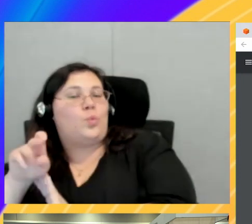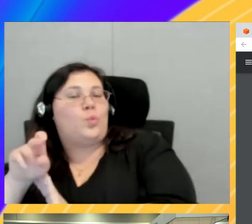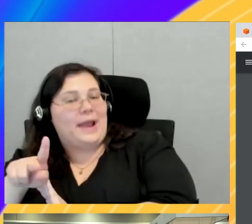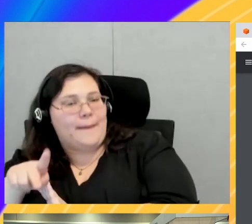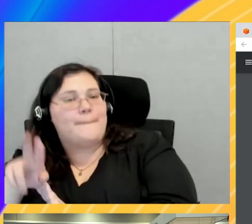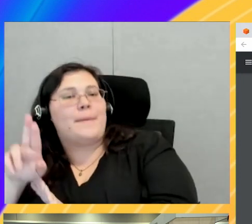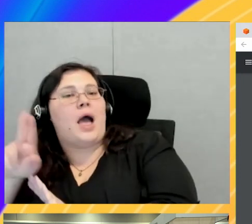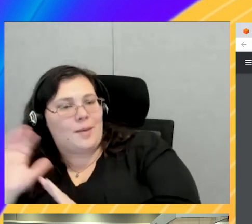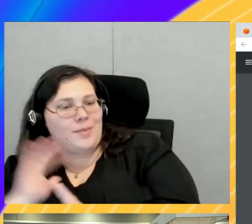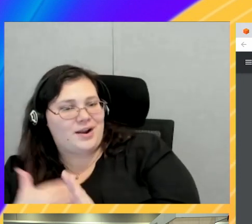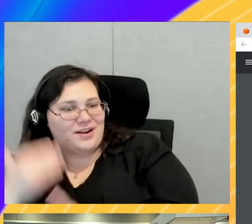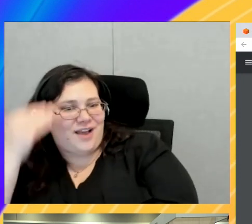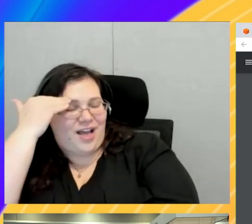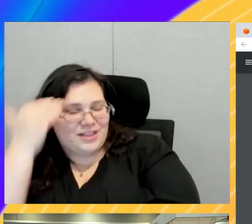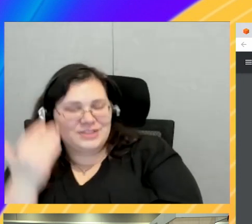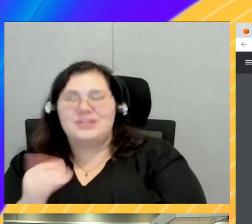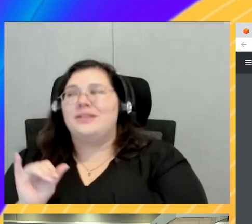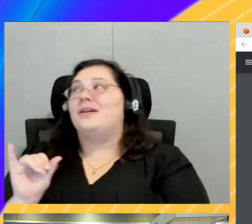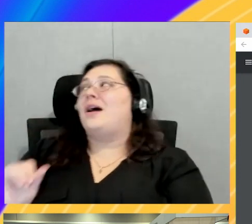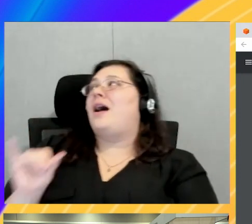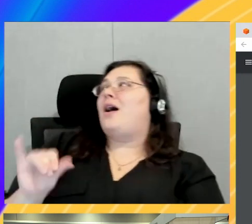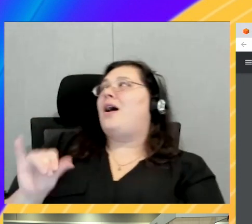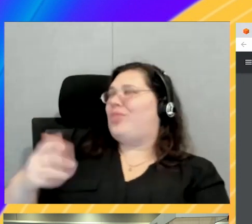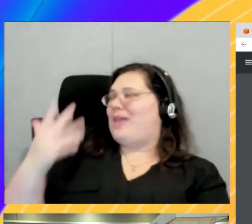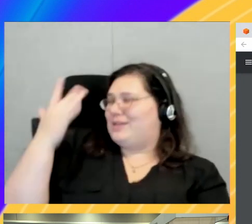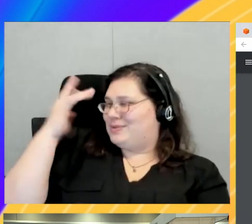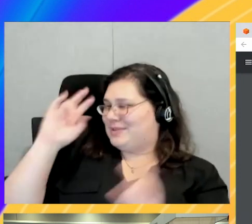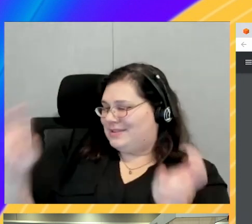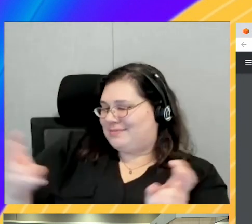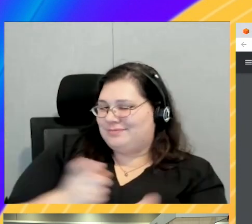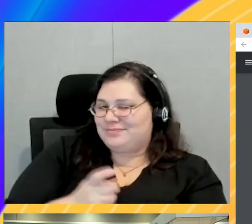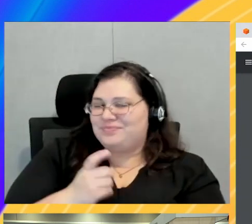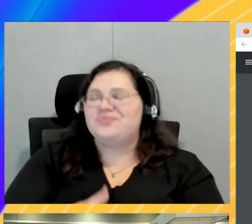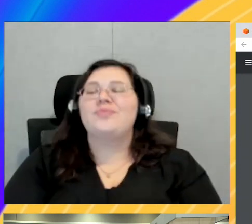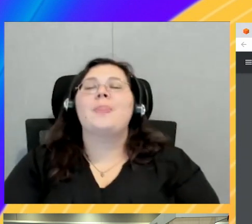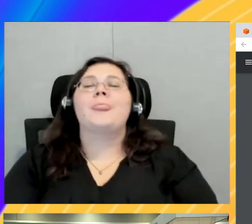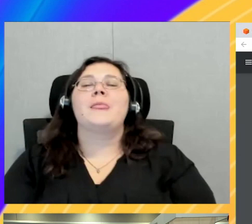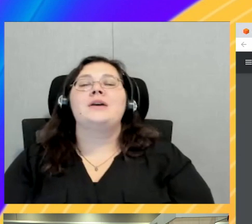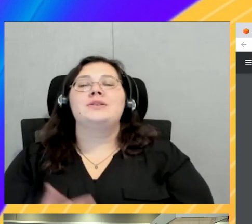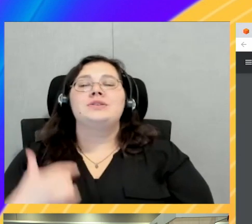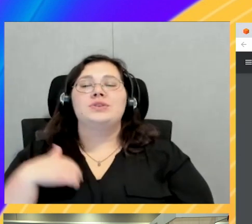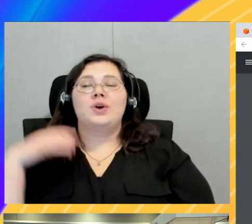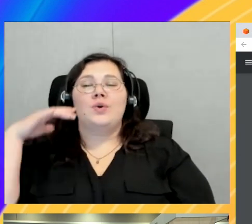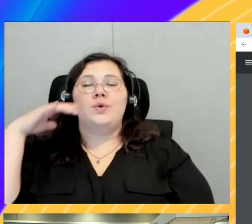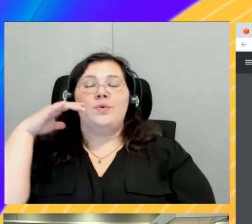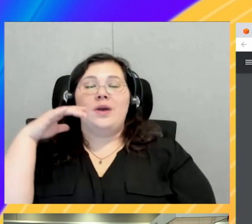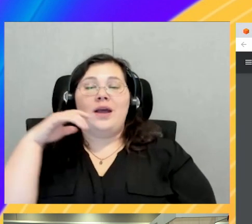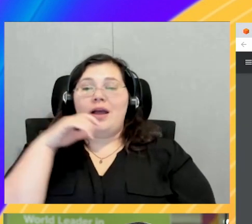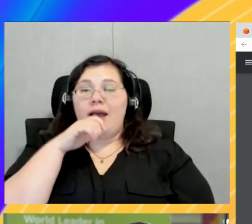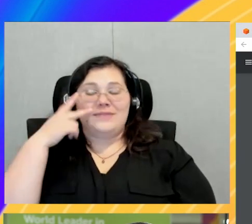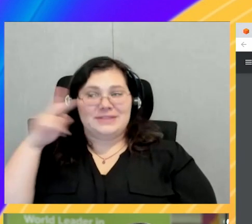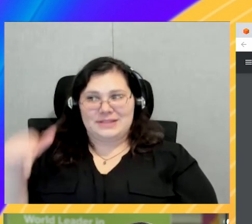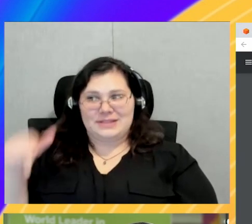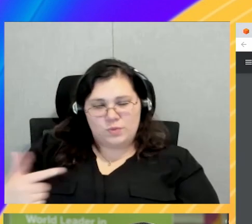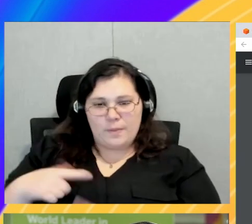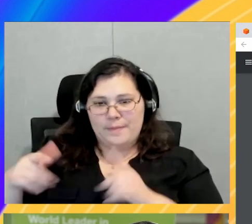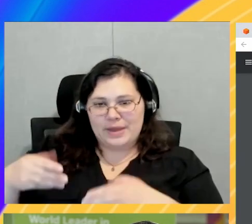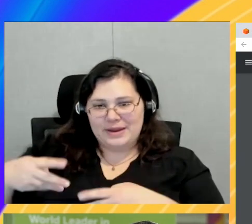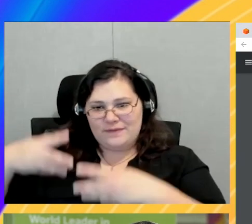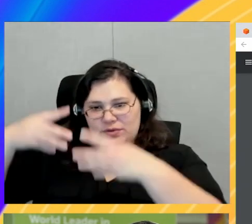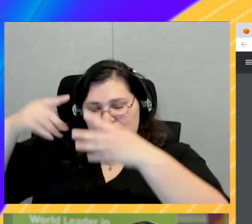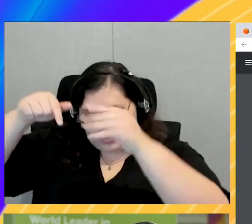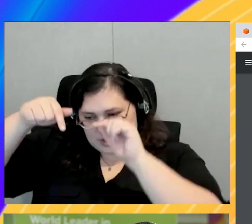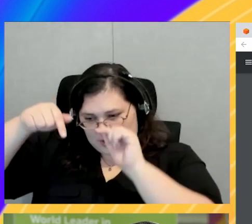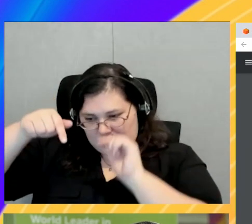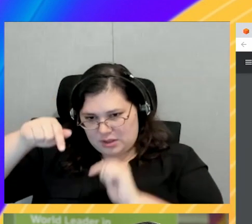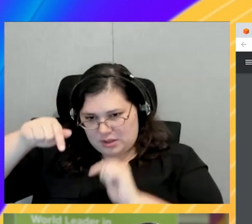we're ramping up. And here, I'm guessing I haven't seen this one because it was released a day ago. So if you scroll down, you'll actually see, keep going. I'm